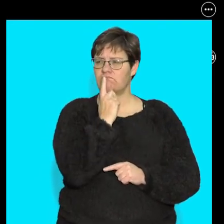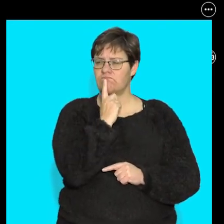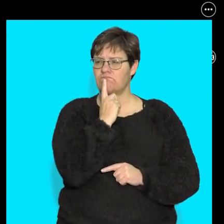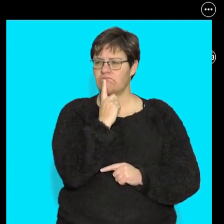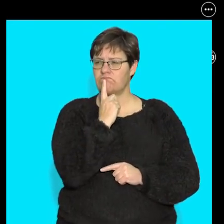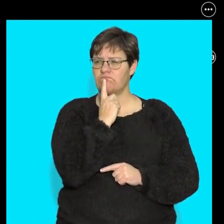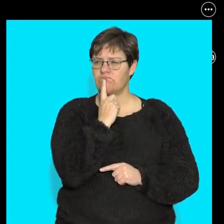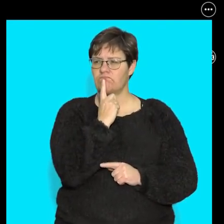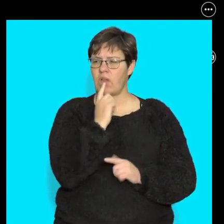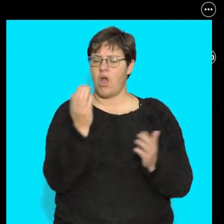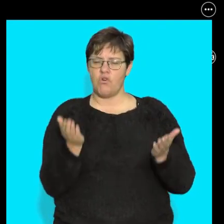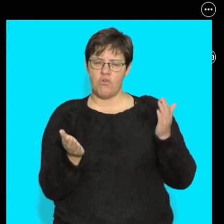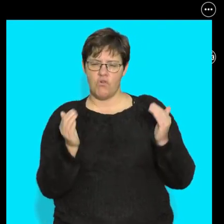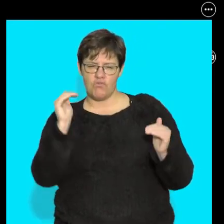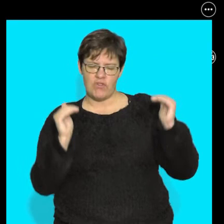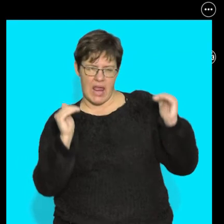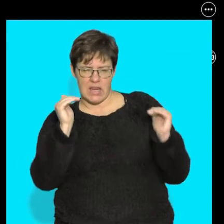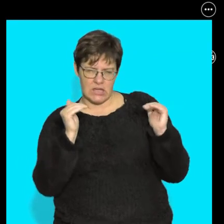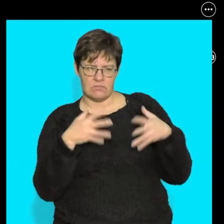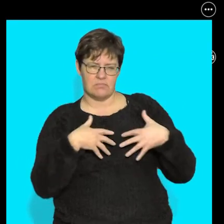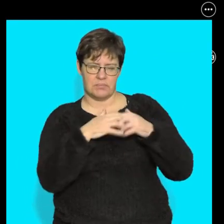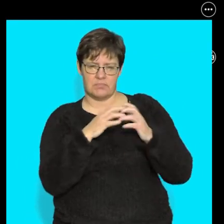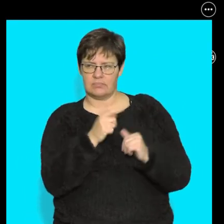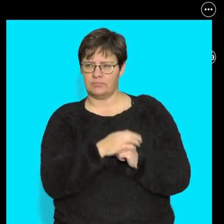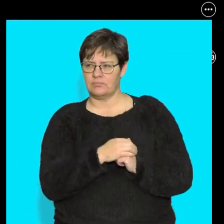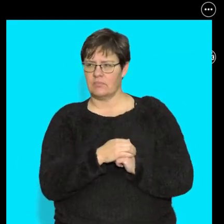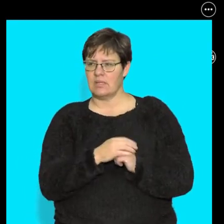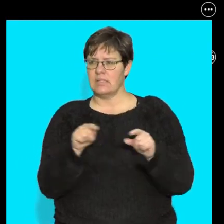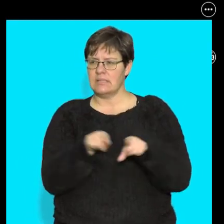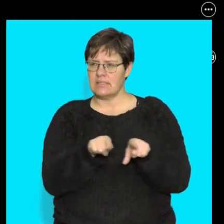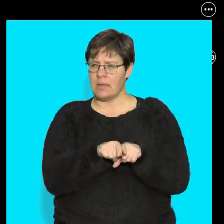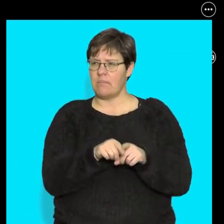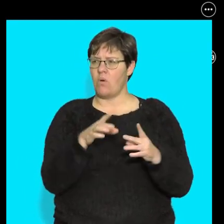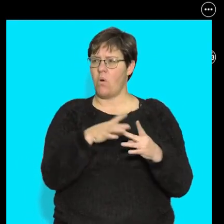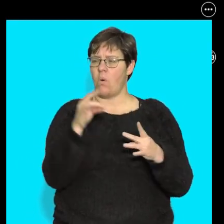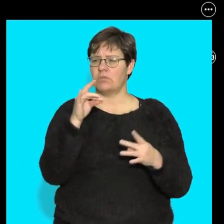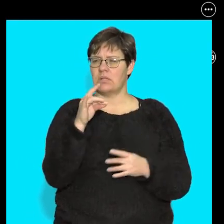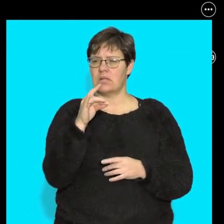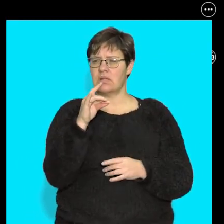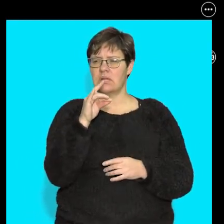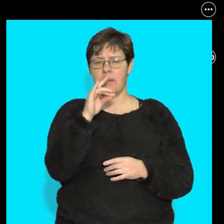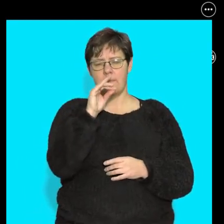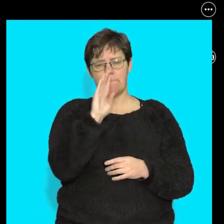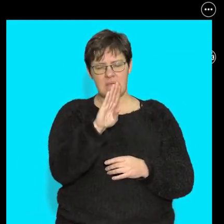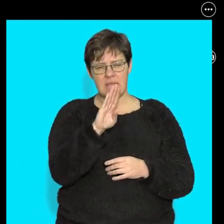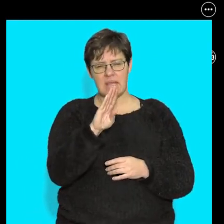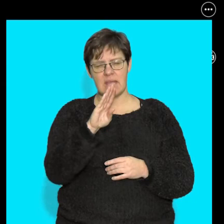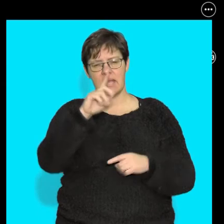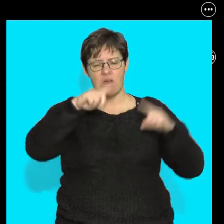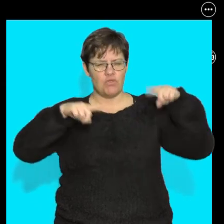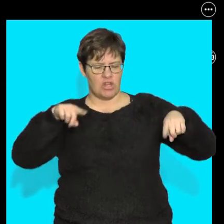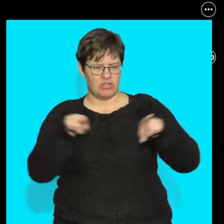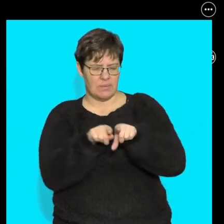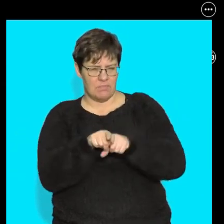within the range that she set for herself. Even option B is the same range, right? But